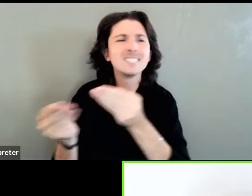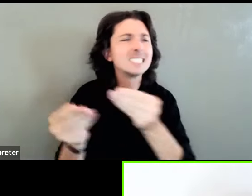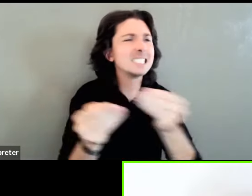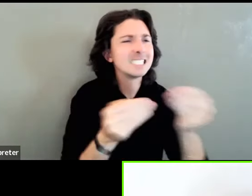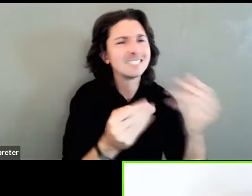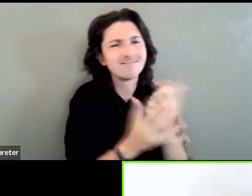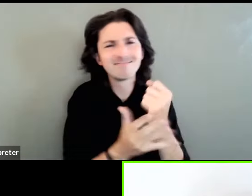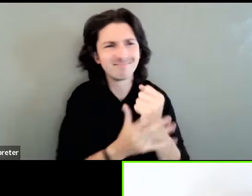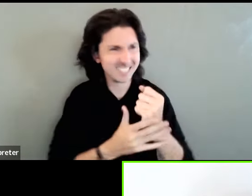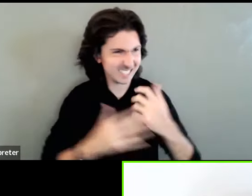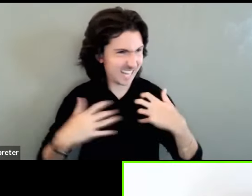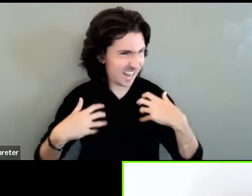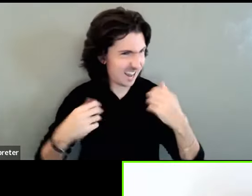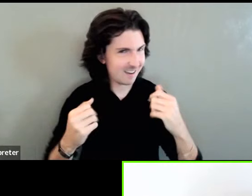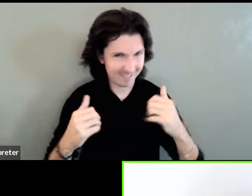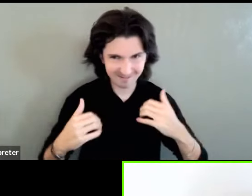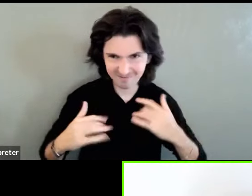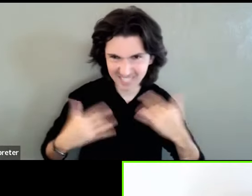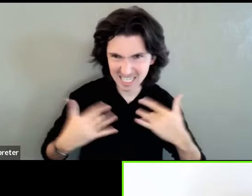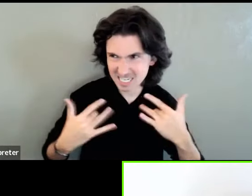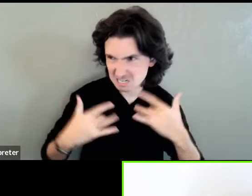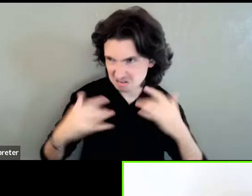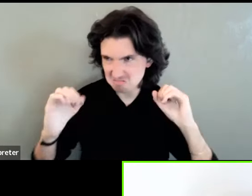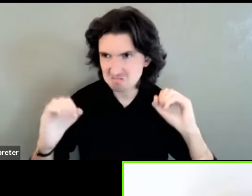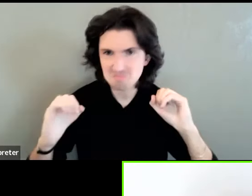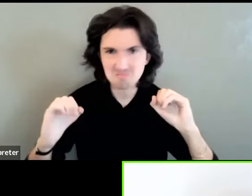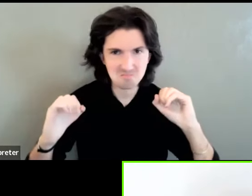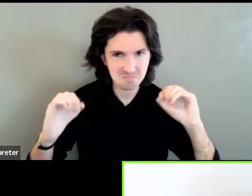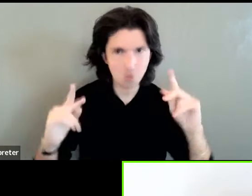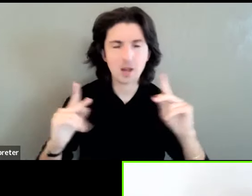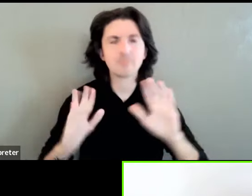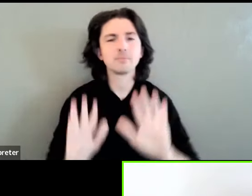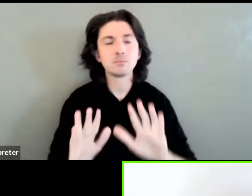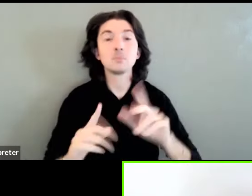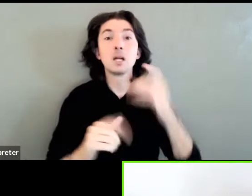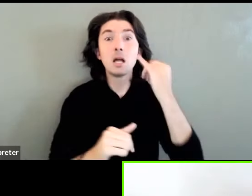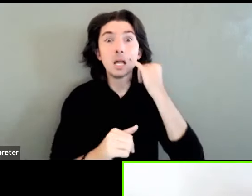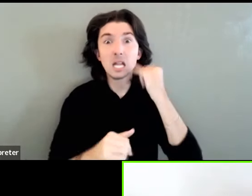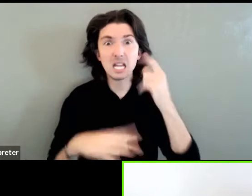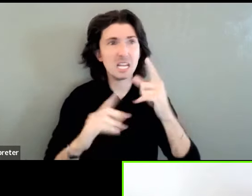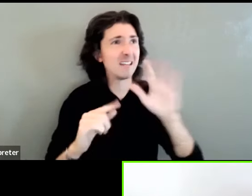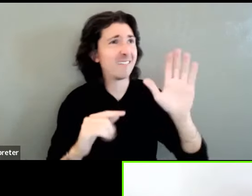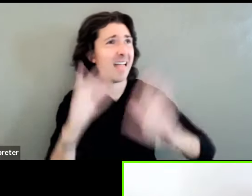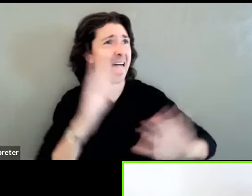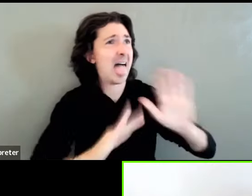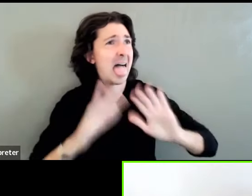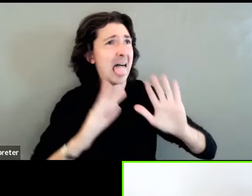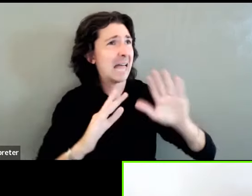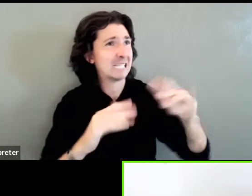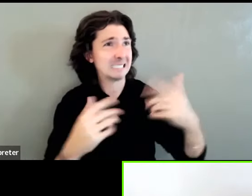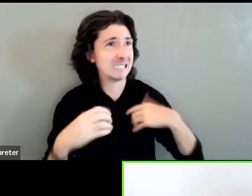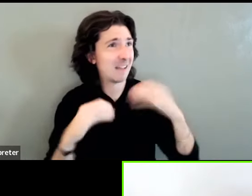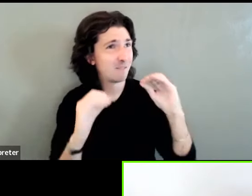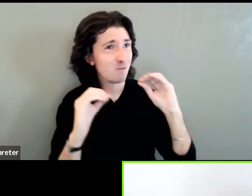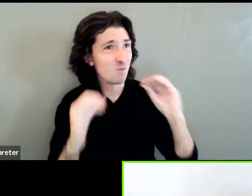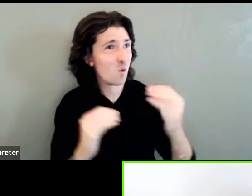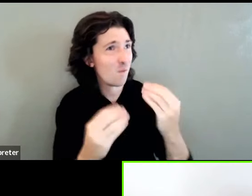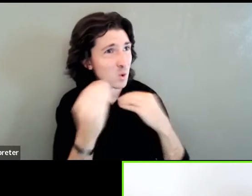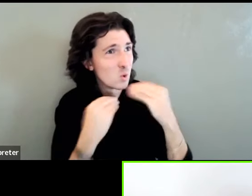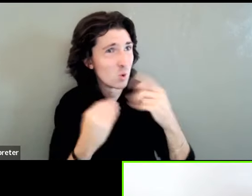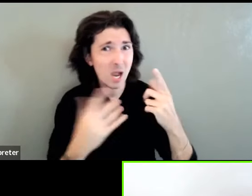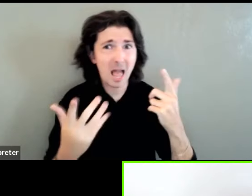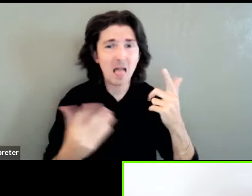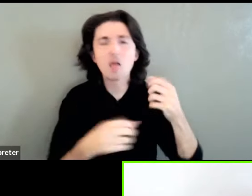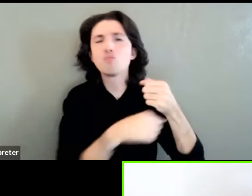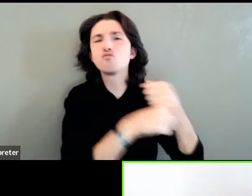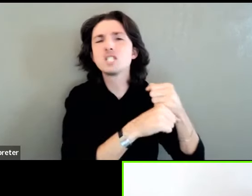and beyond the meal break provisions, that's always something that the union can talk to production about. Most productions are very receptive when they get a phone call from